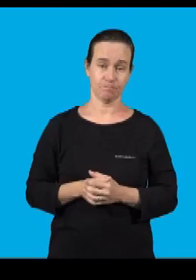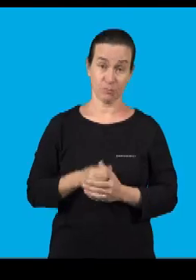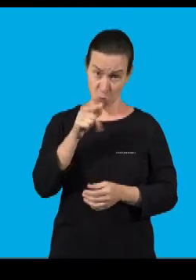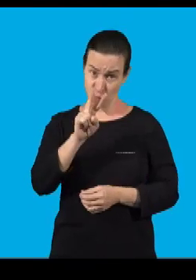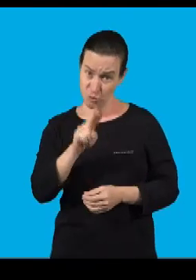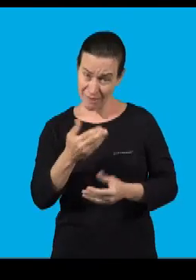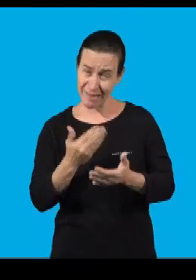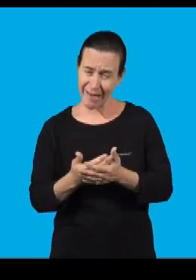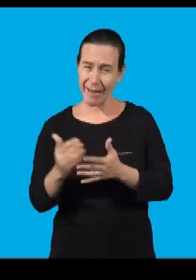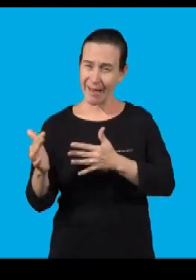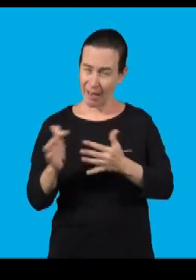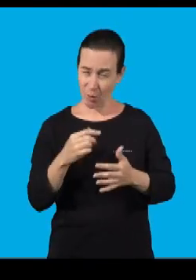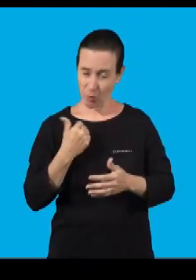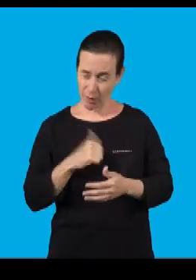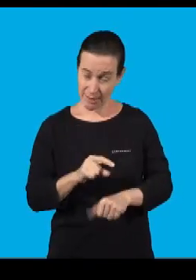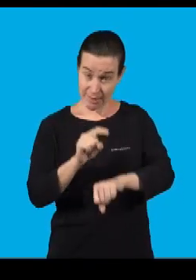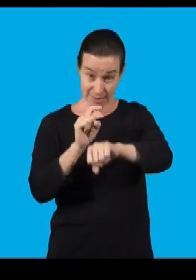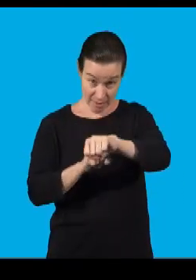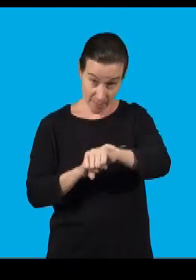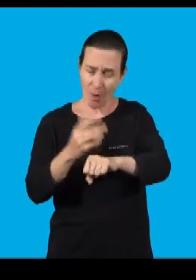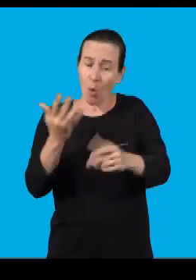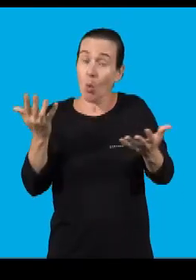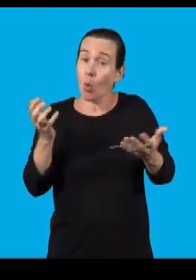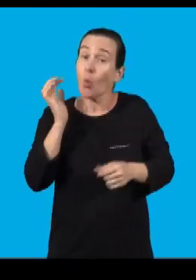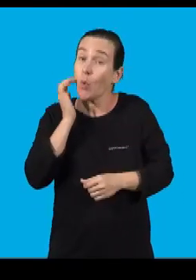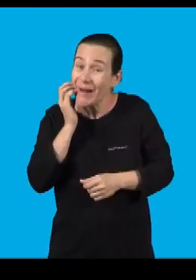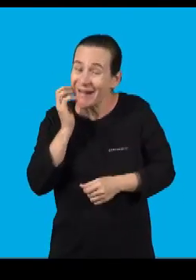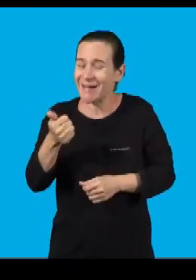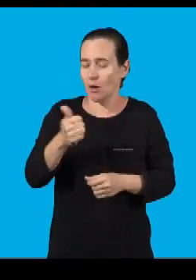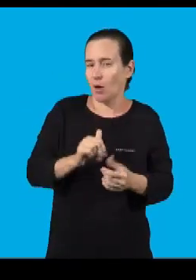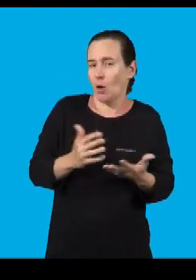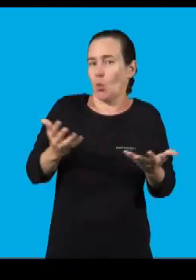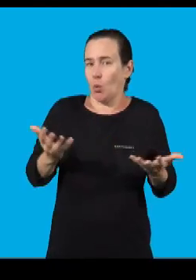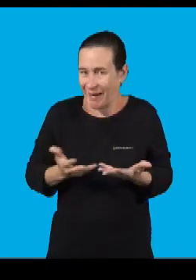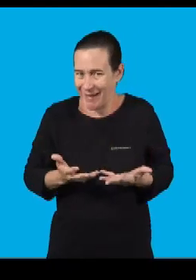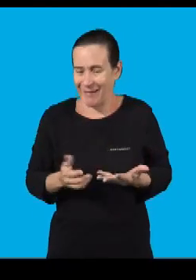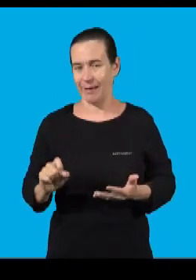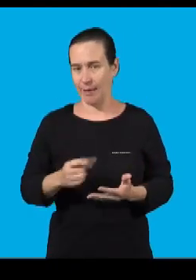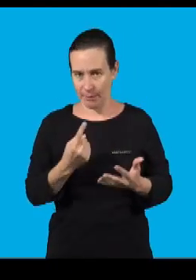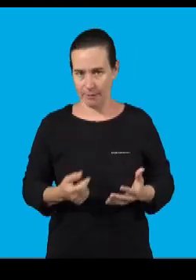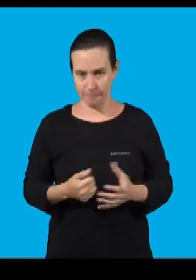can you see how we want time, all right, where is this taking place, and